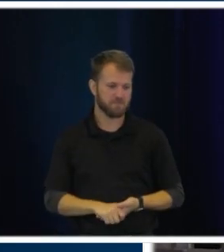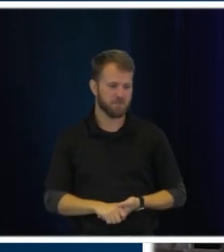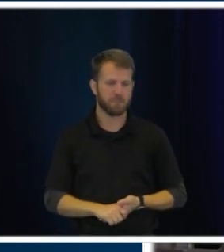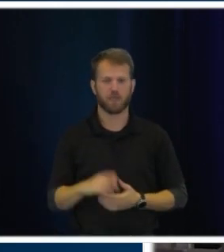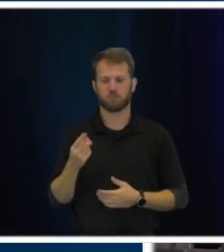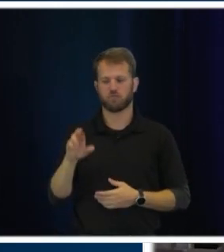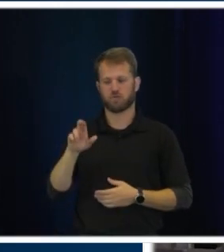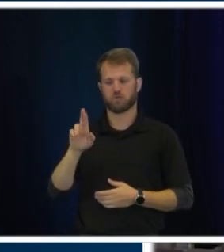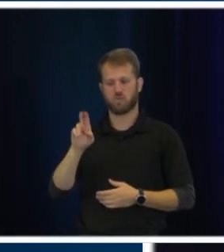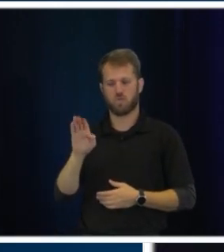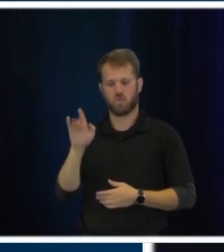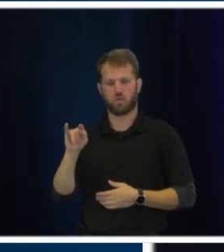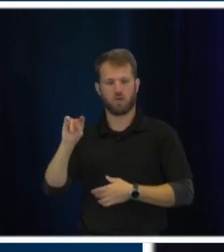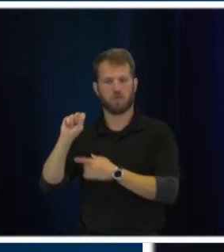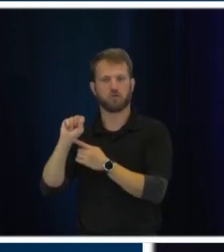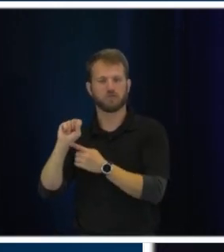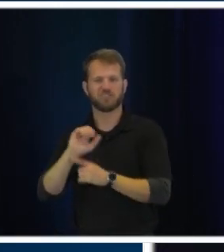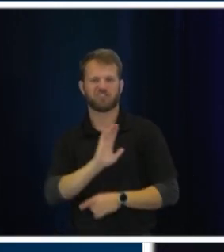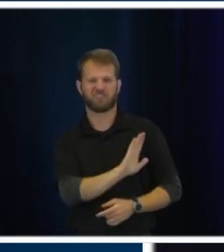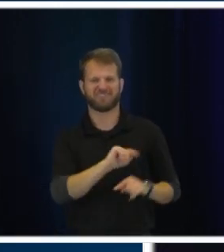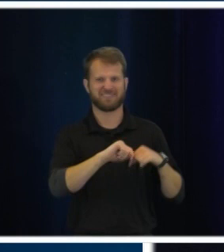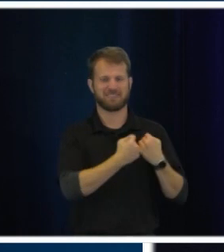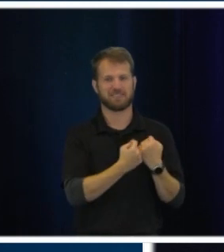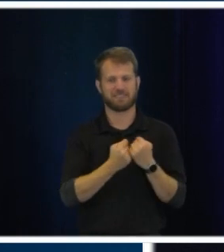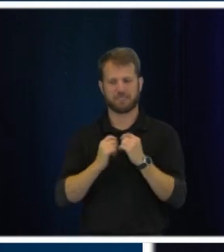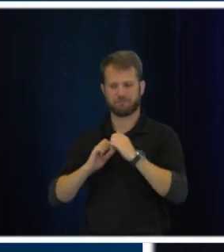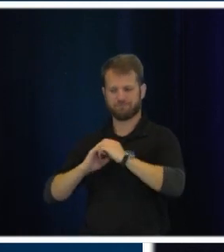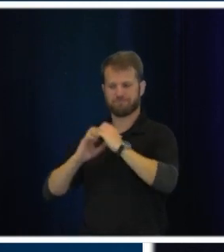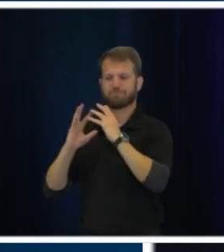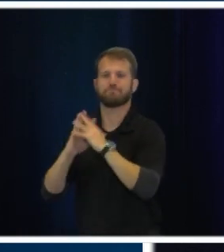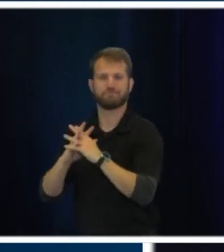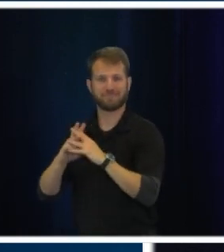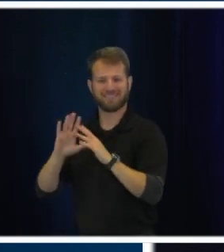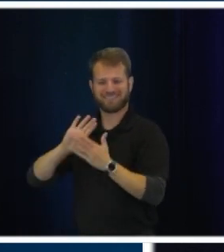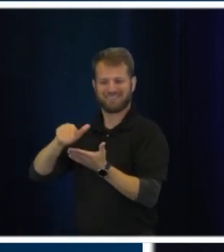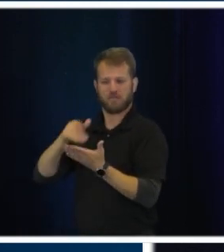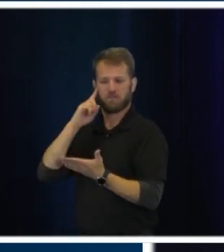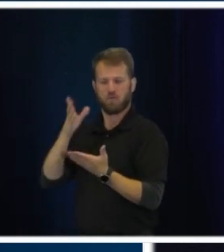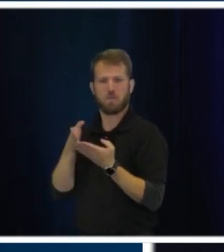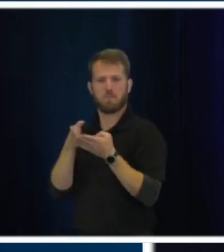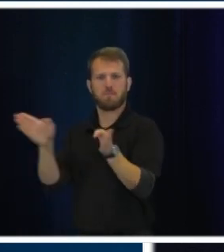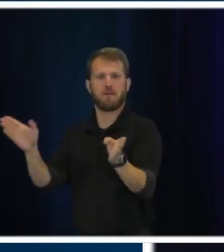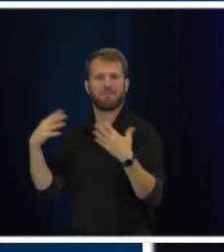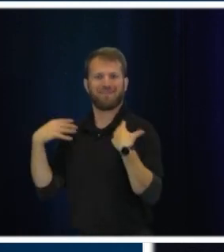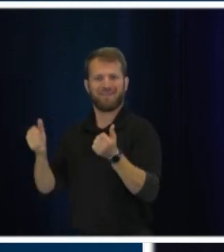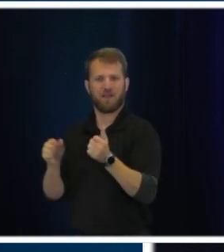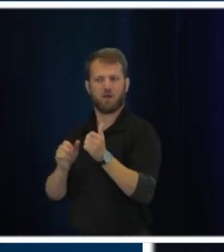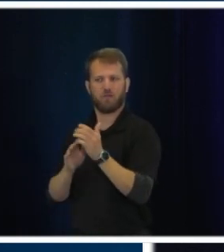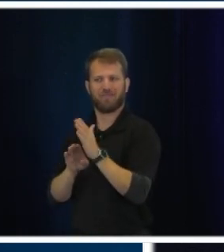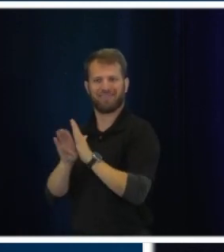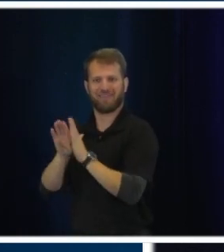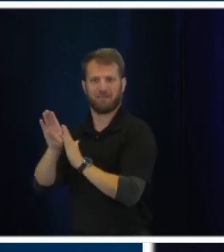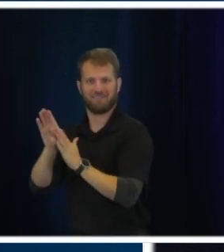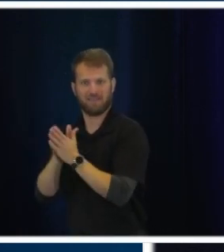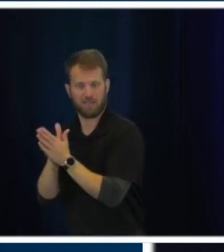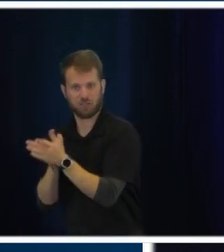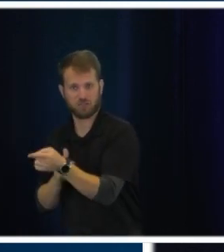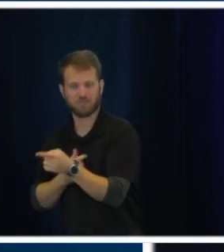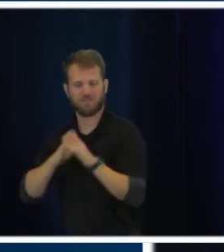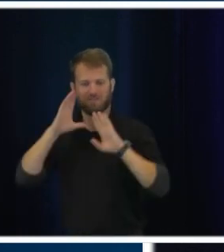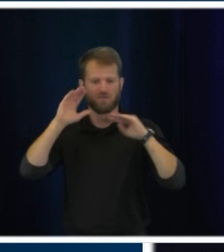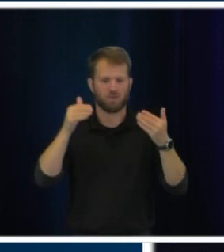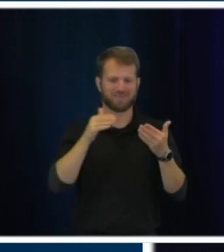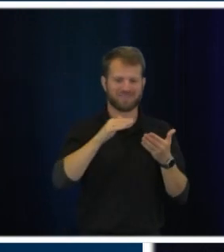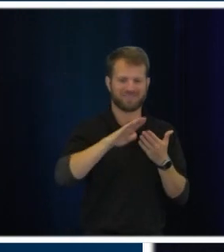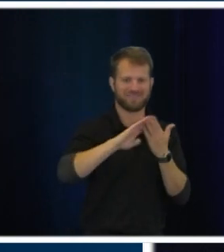Dr. Roberts and her team created the Center for Public Health Innovation, where they focus on healthy neighborhoods and health equity. I